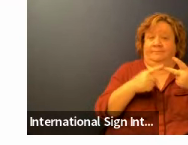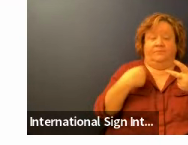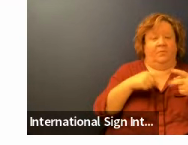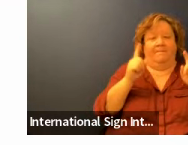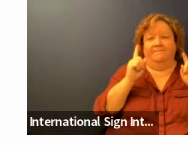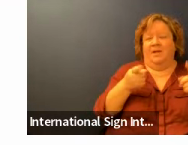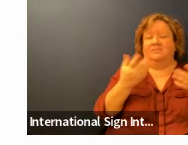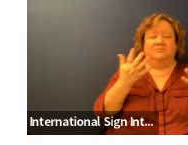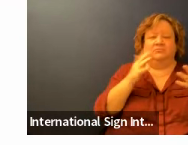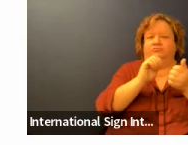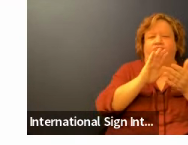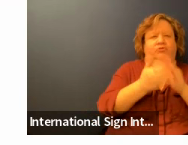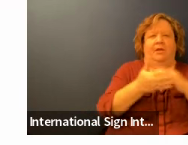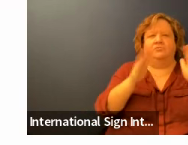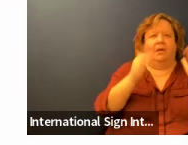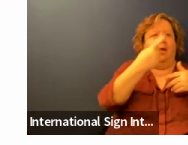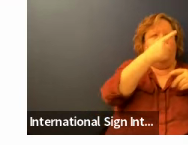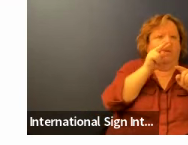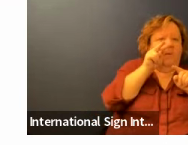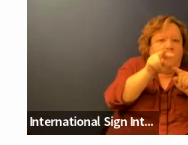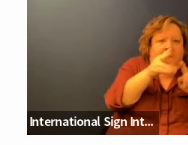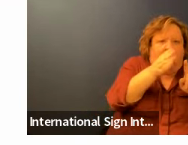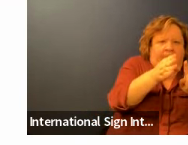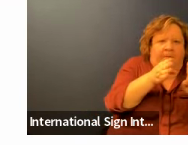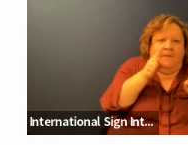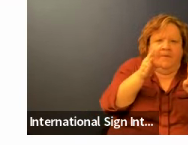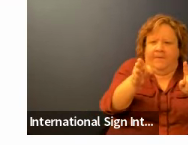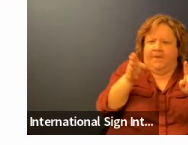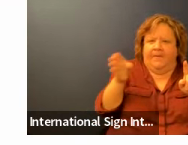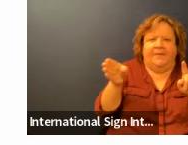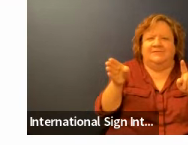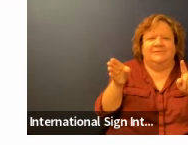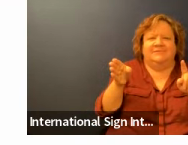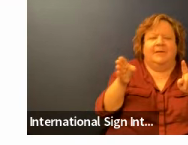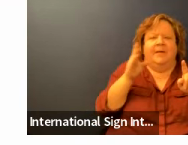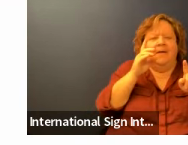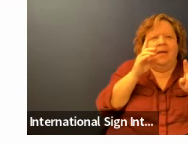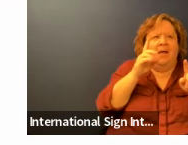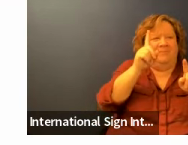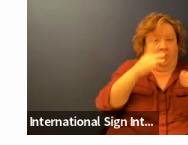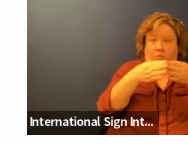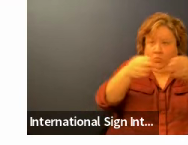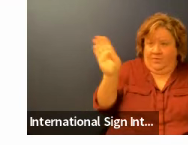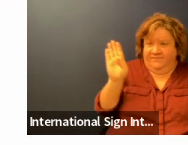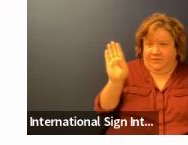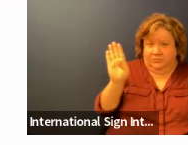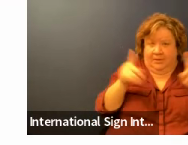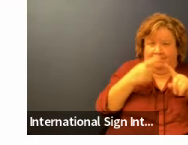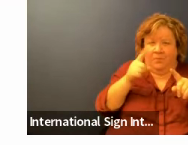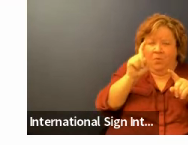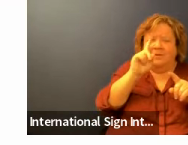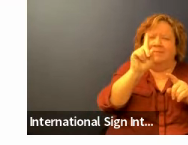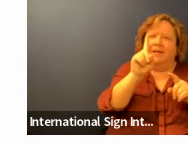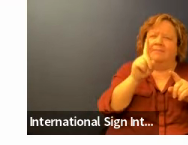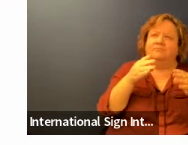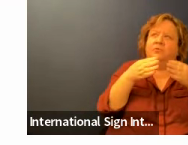disability specific benefits for workers who are living with disability to cater for the extra costs that facilitates their